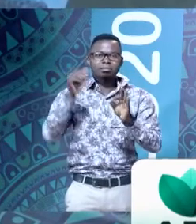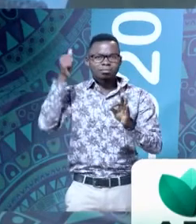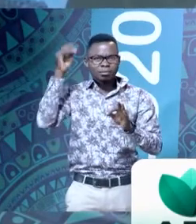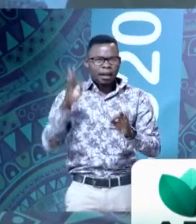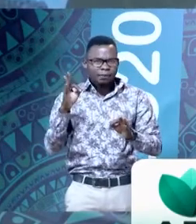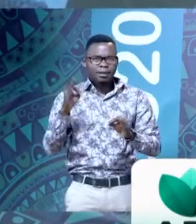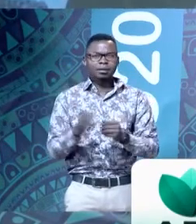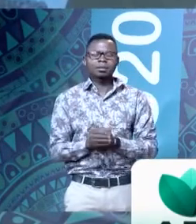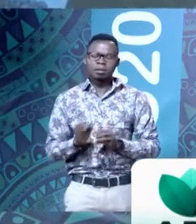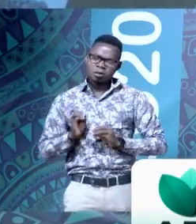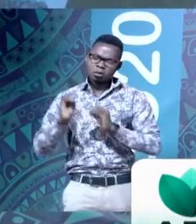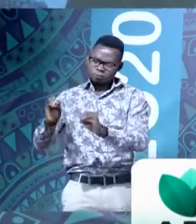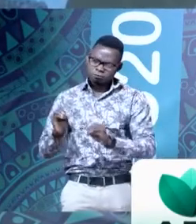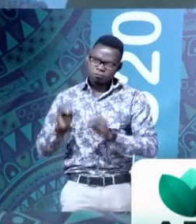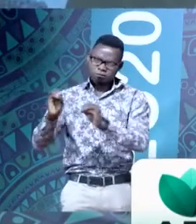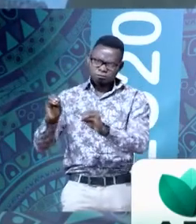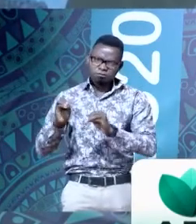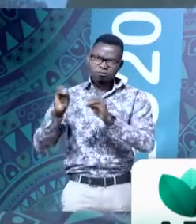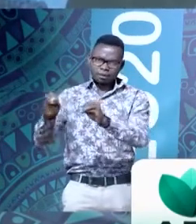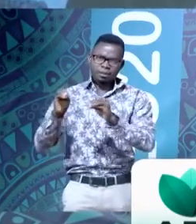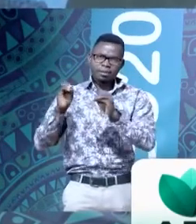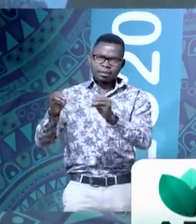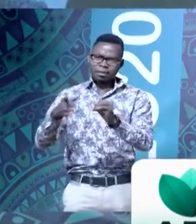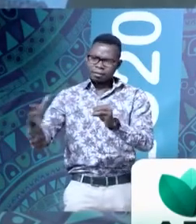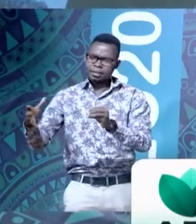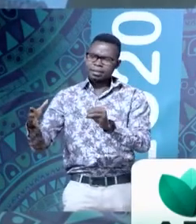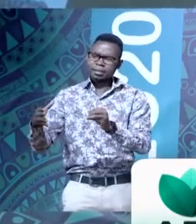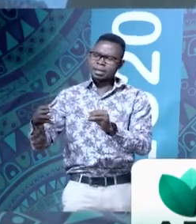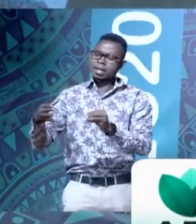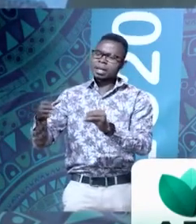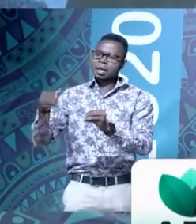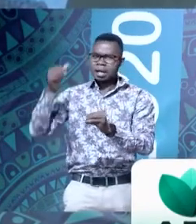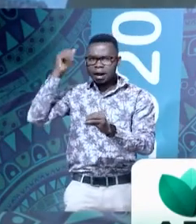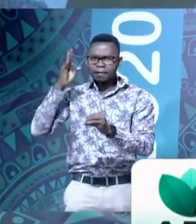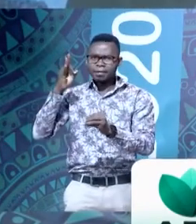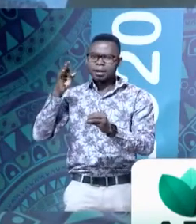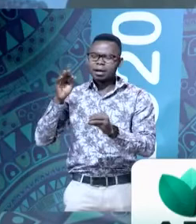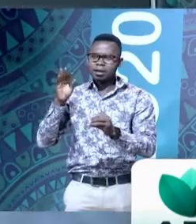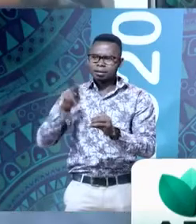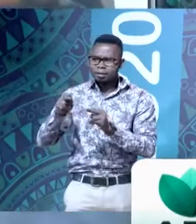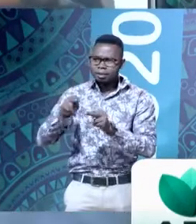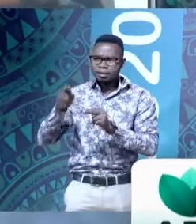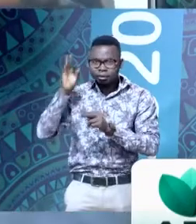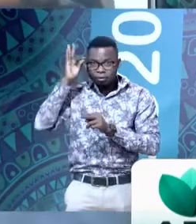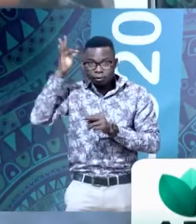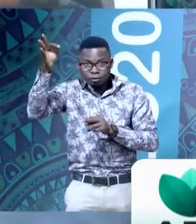is teaching what Africa needs tomorrow, today. All right, I can see that